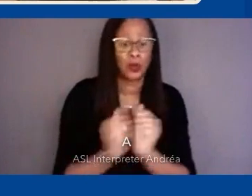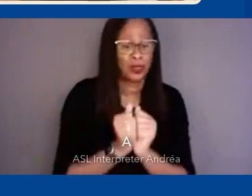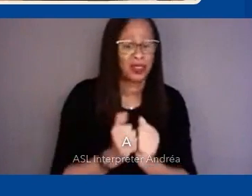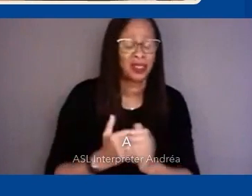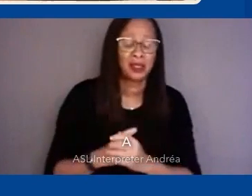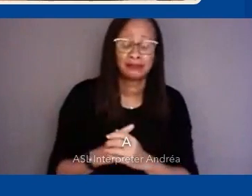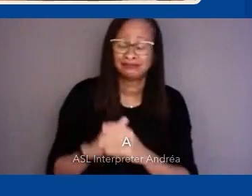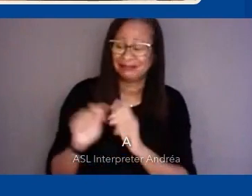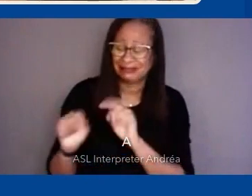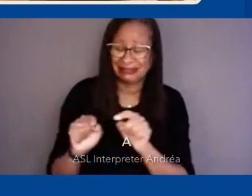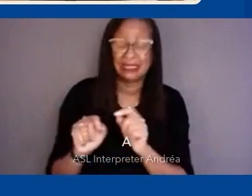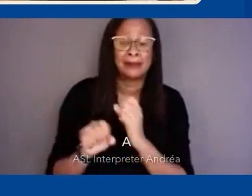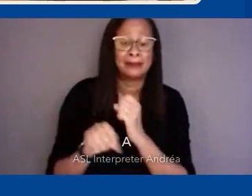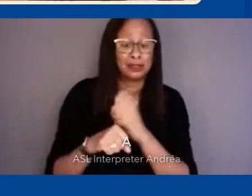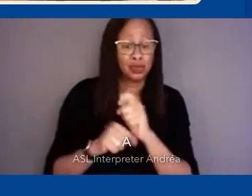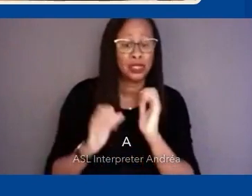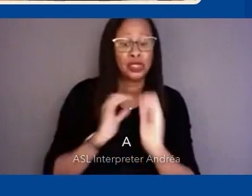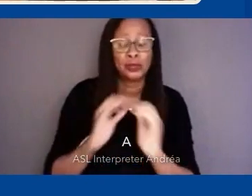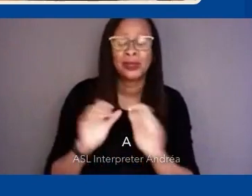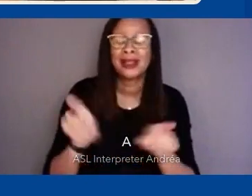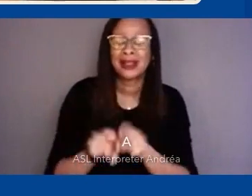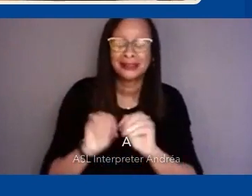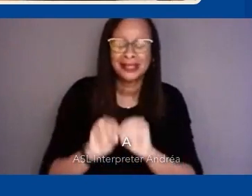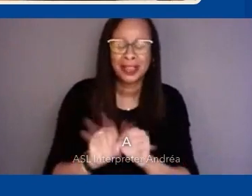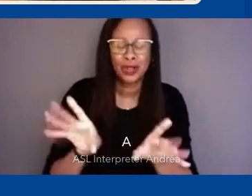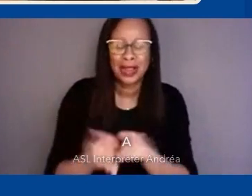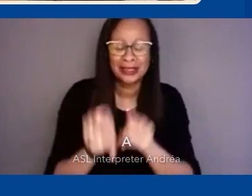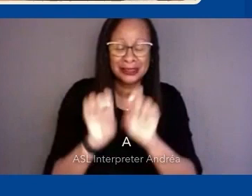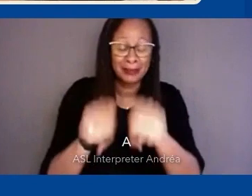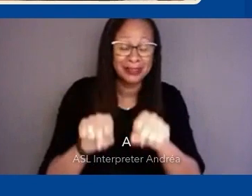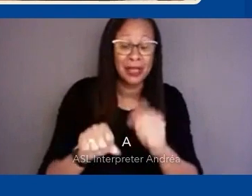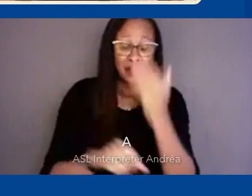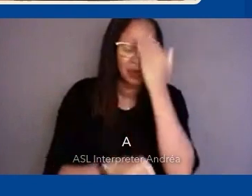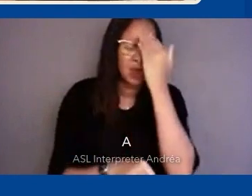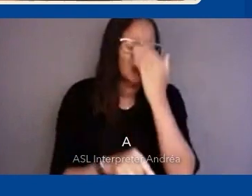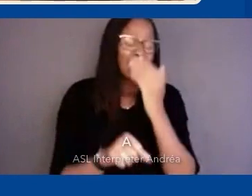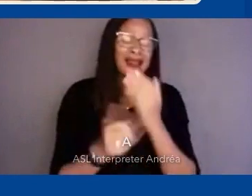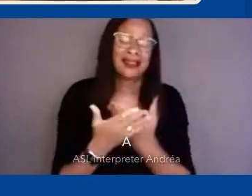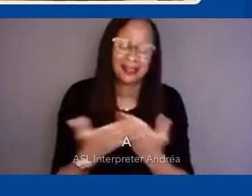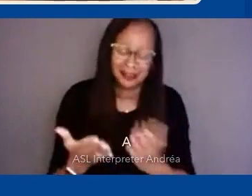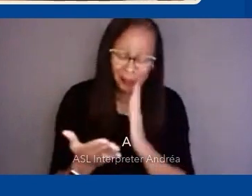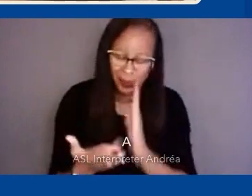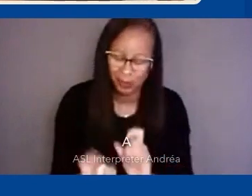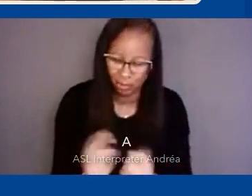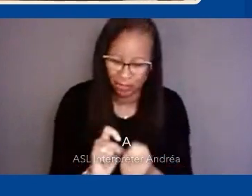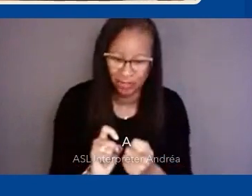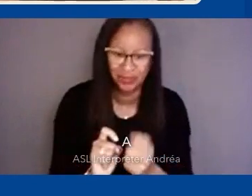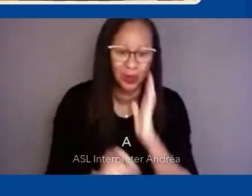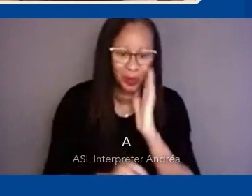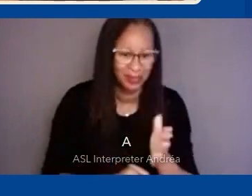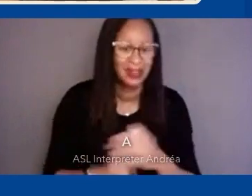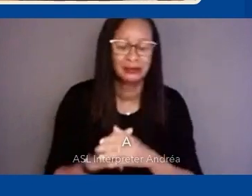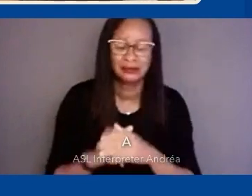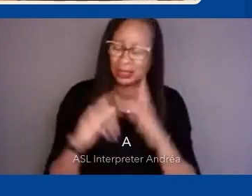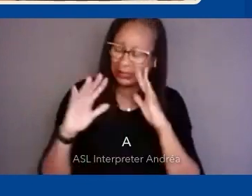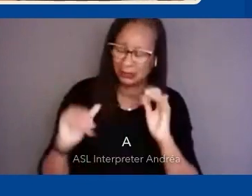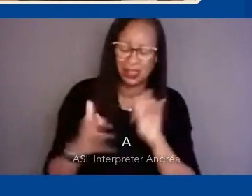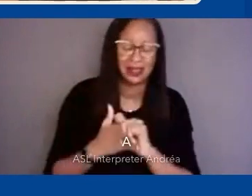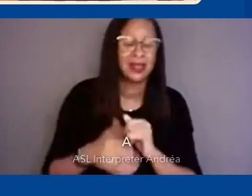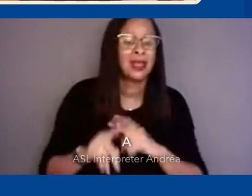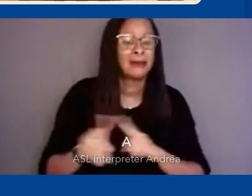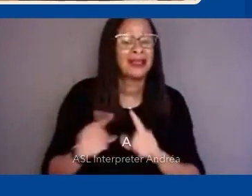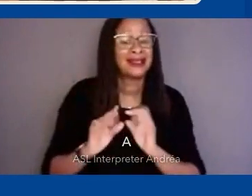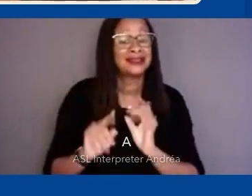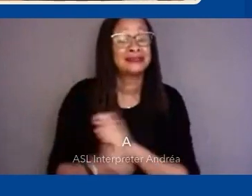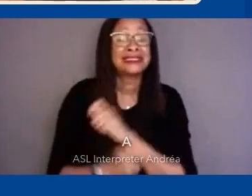to communicate as clearly as possible, knowing full well that things are going to change. But that's especially true